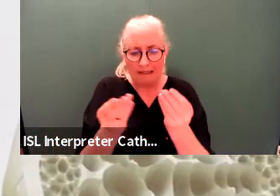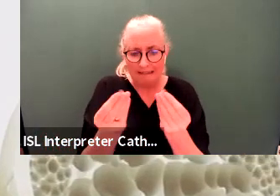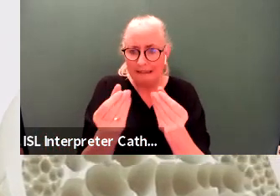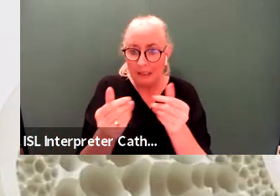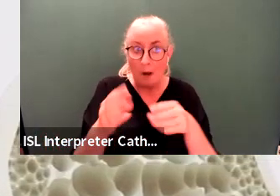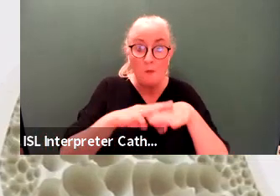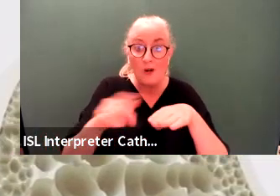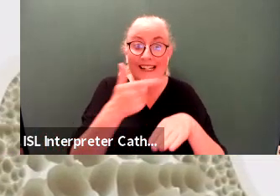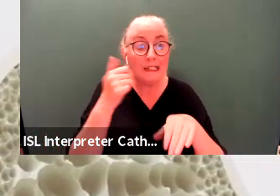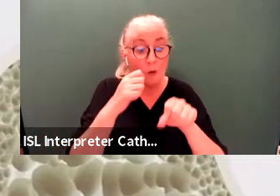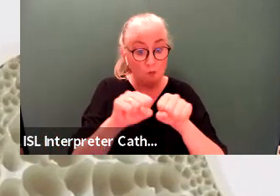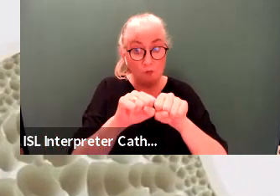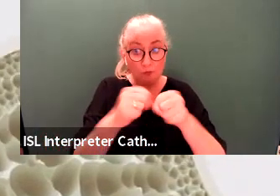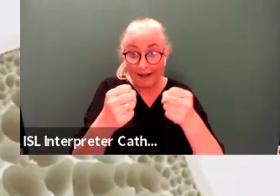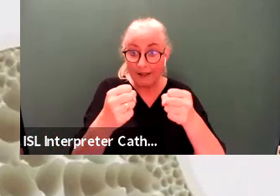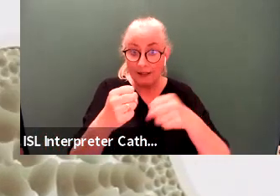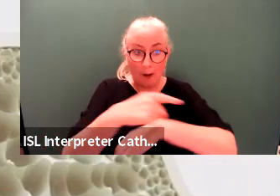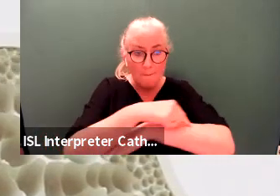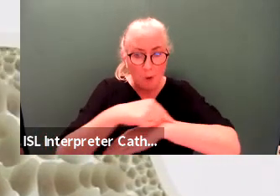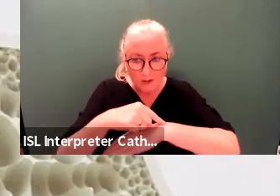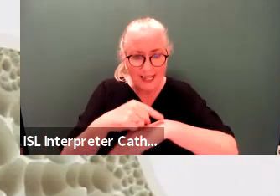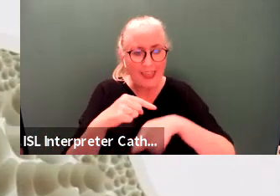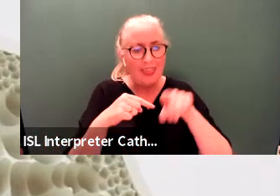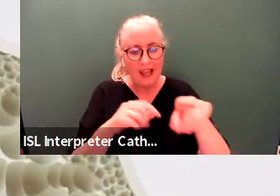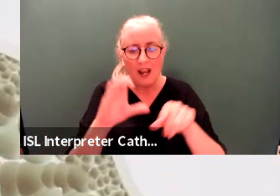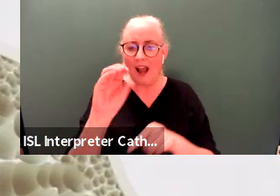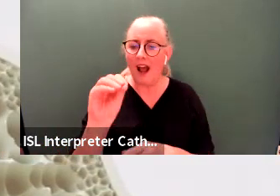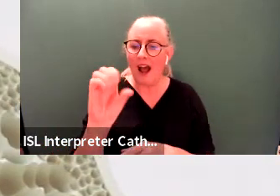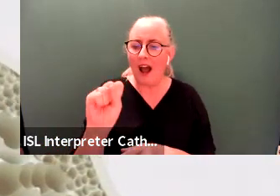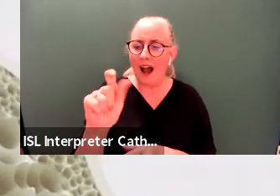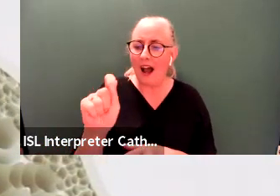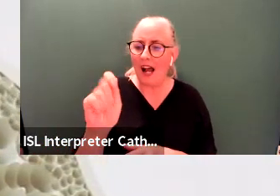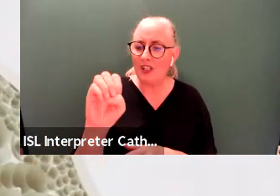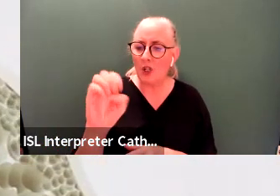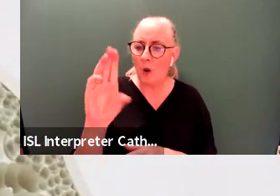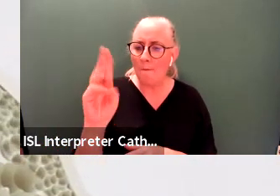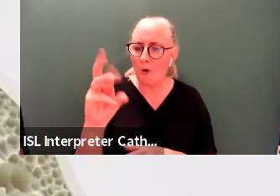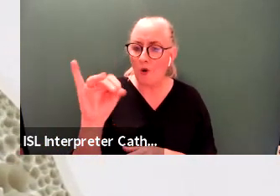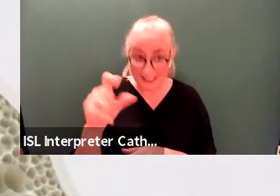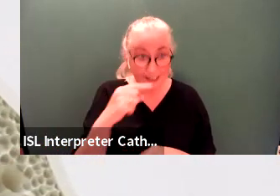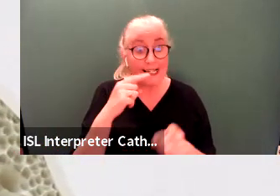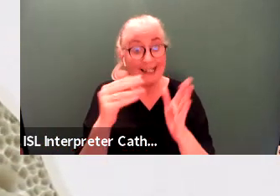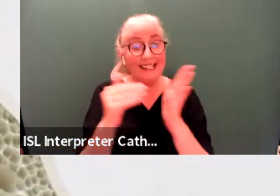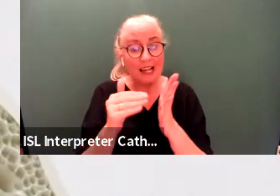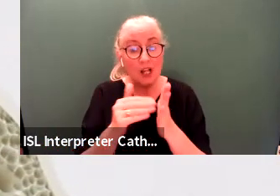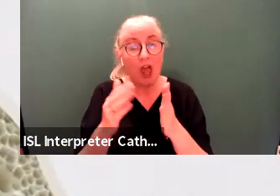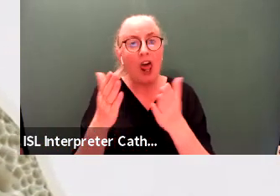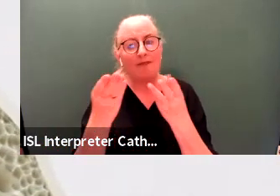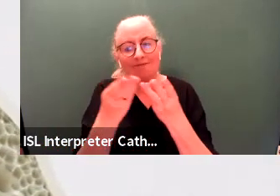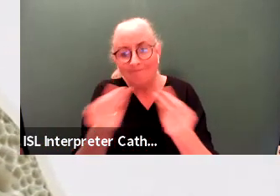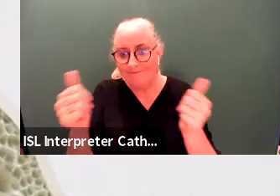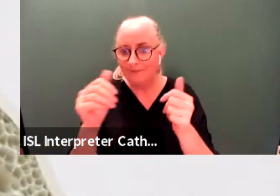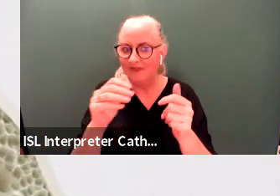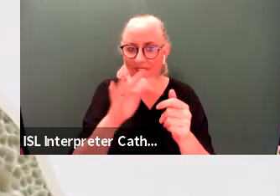to break. This is referred to as osteoporosis. And although we are losing some bone from our mid-30s,